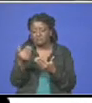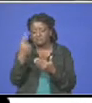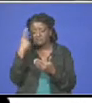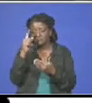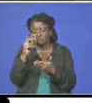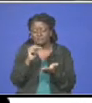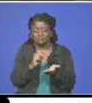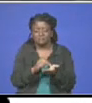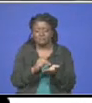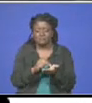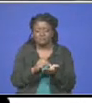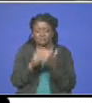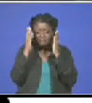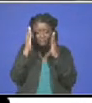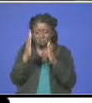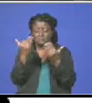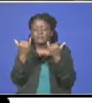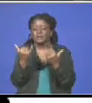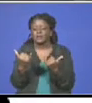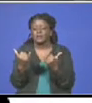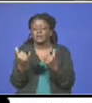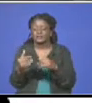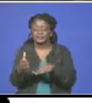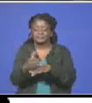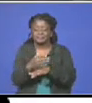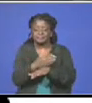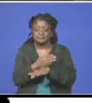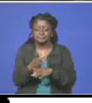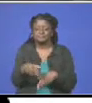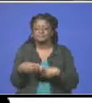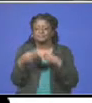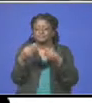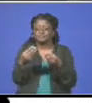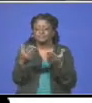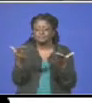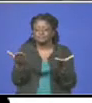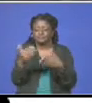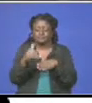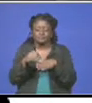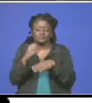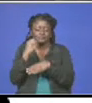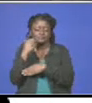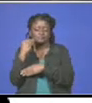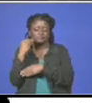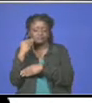minister says the focus is to now improve the offerings here at home for retention.